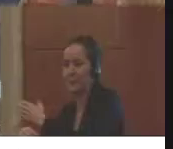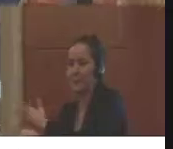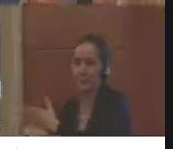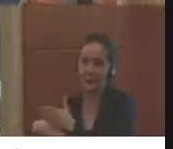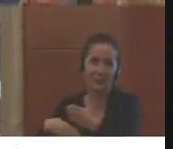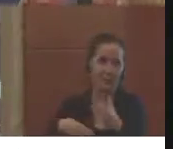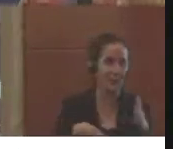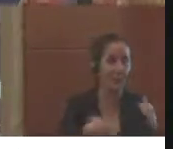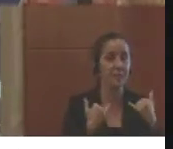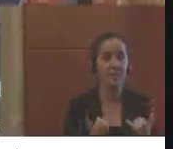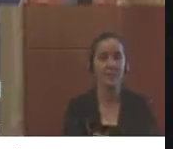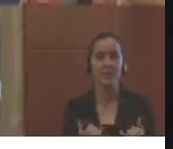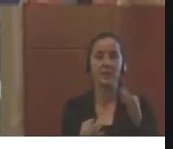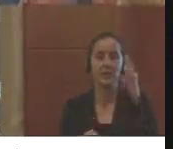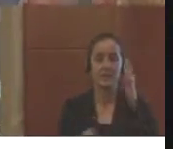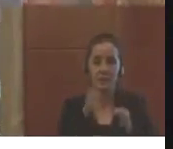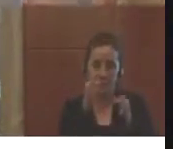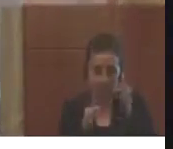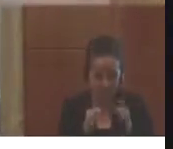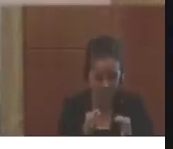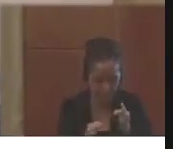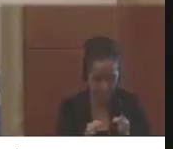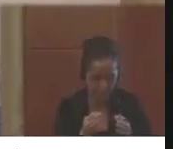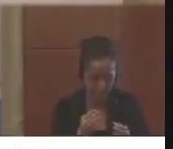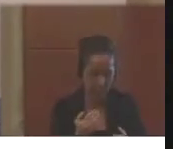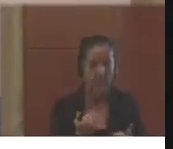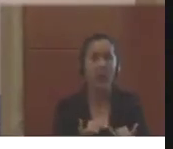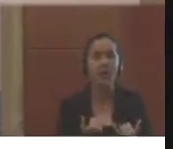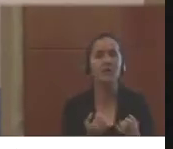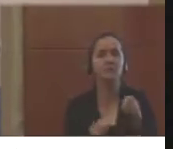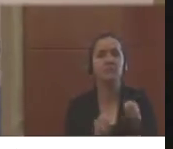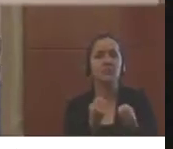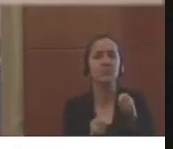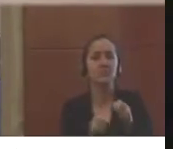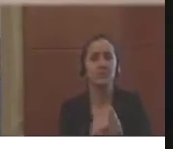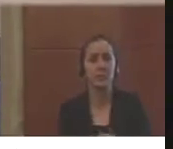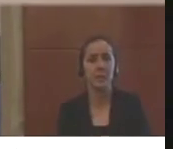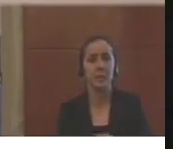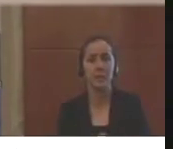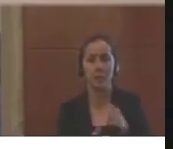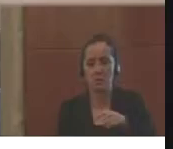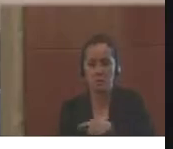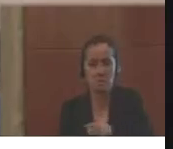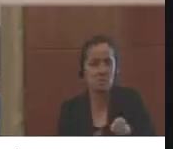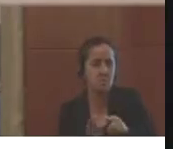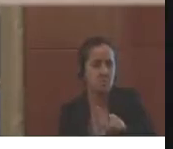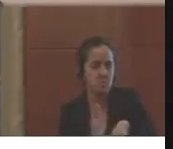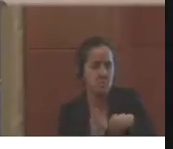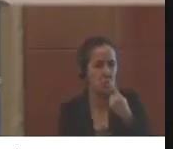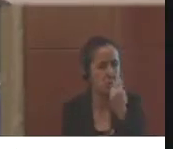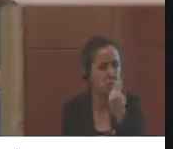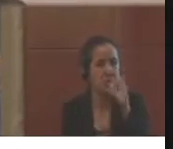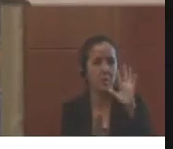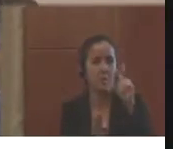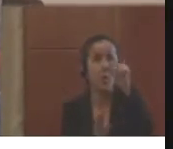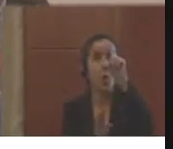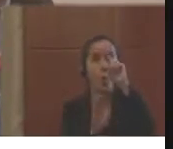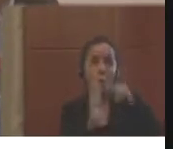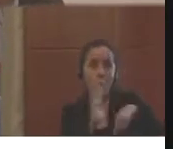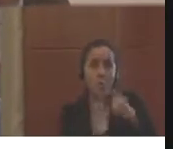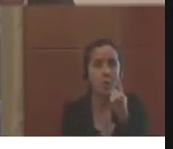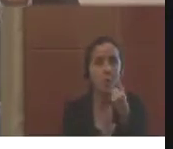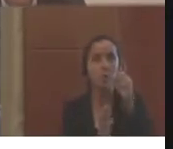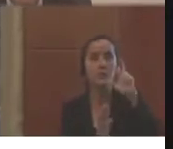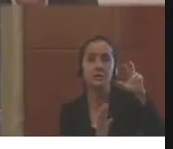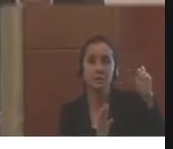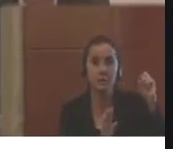prior to the platform. I am going to explain what we're going to do now in the next hour, hour